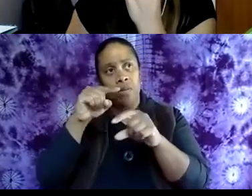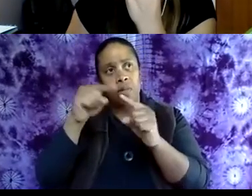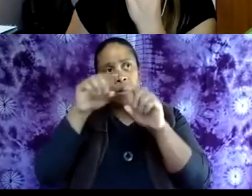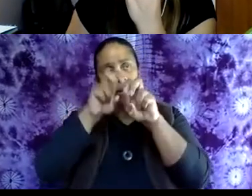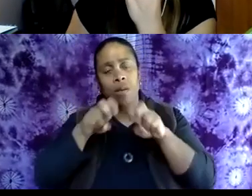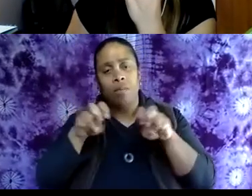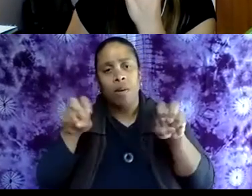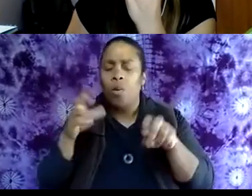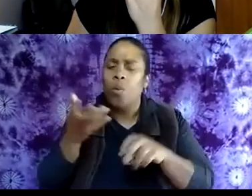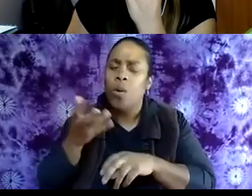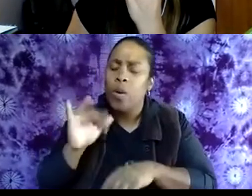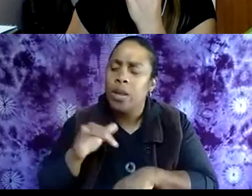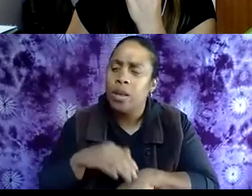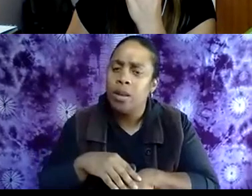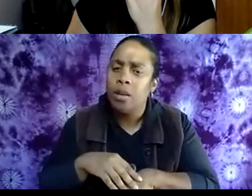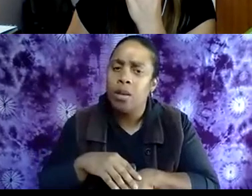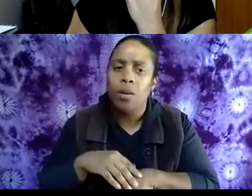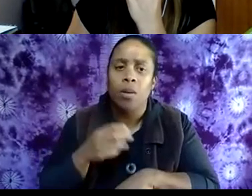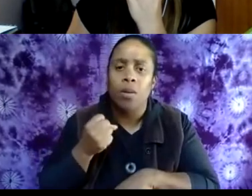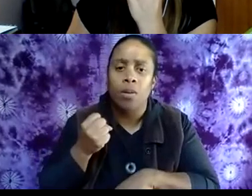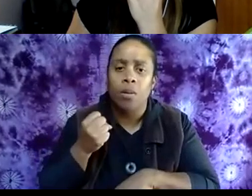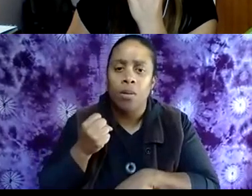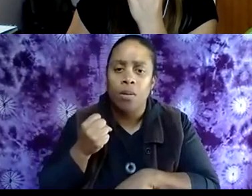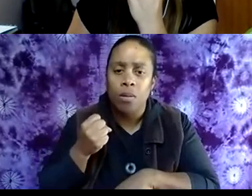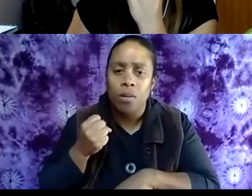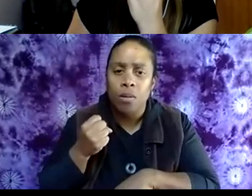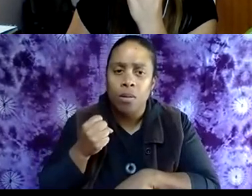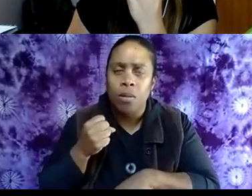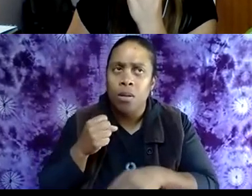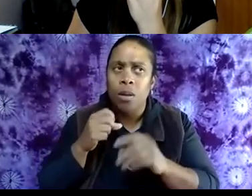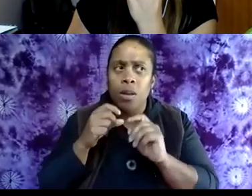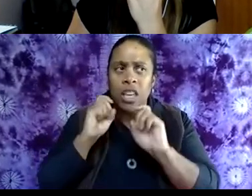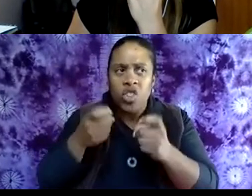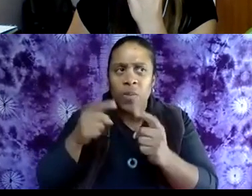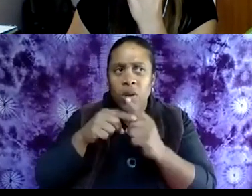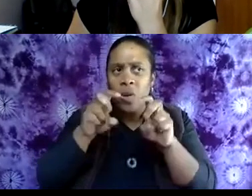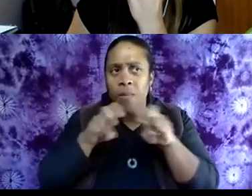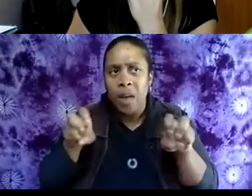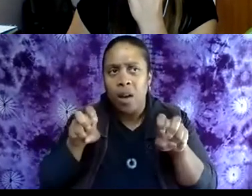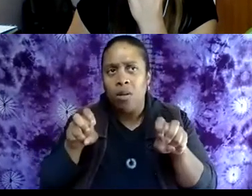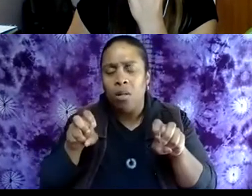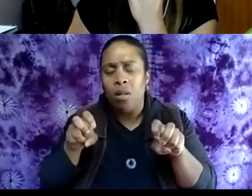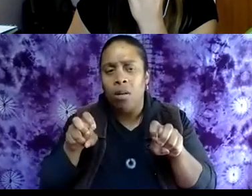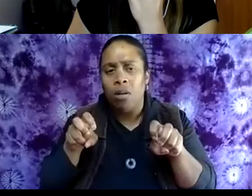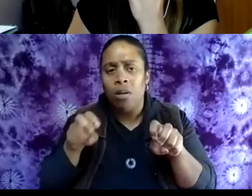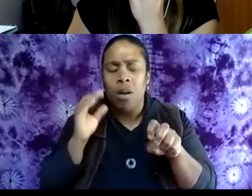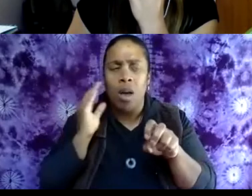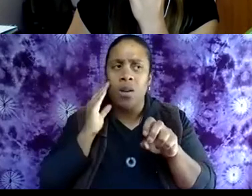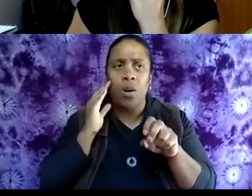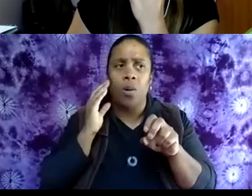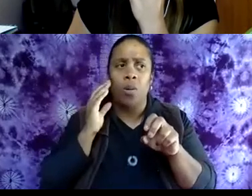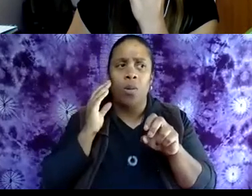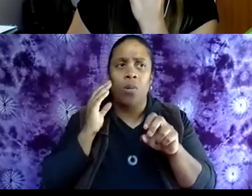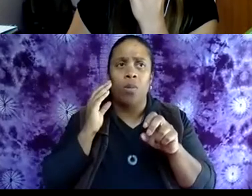I'm sorry, what was that? No, hold on. Contribute to the panel? Yeah, so something that you can contribute to the panel. I know it sounds like you don't have access to as